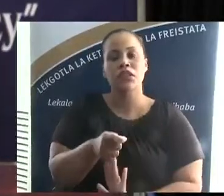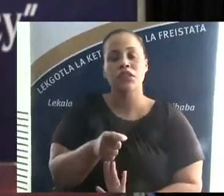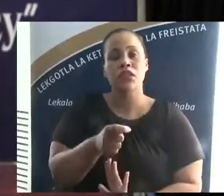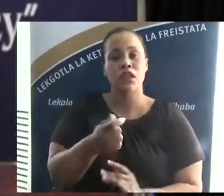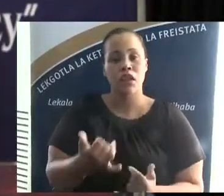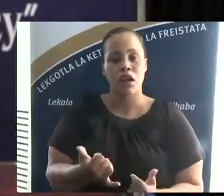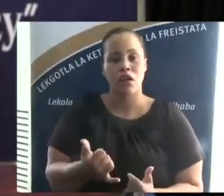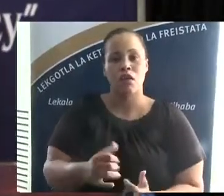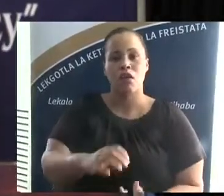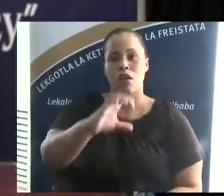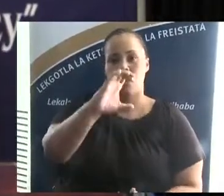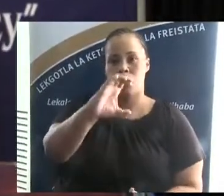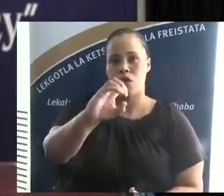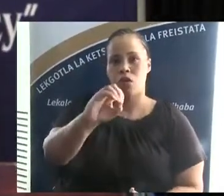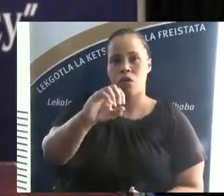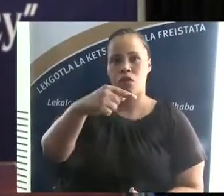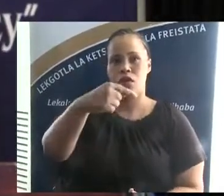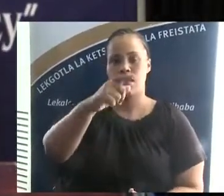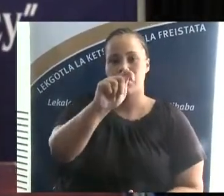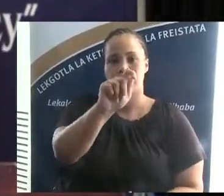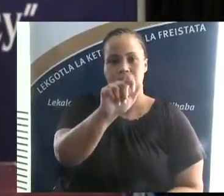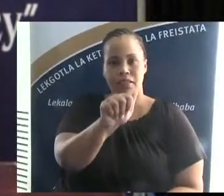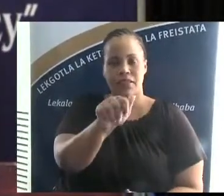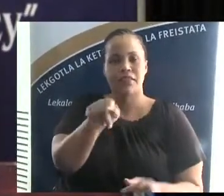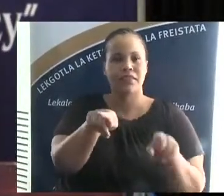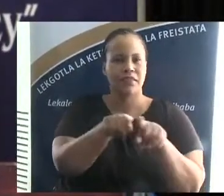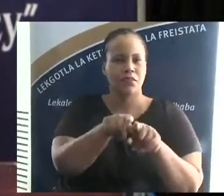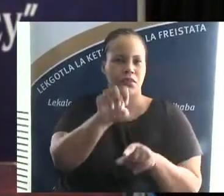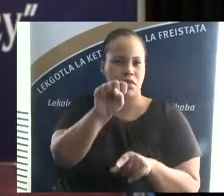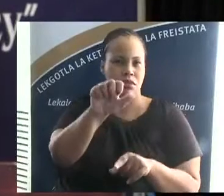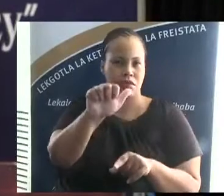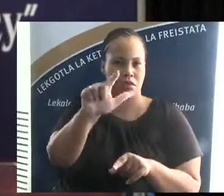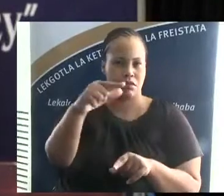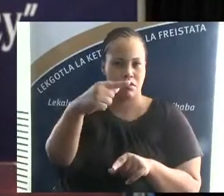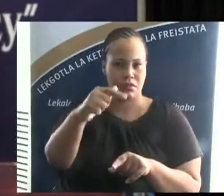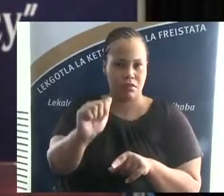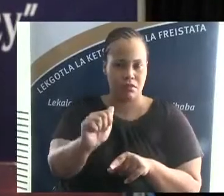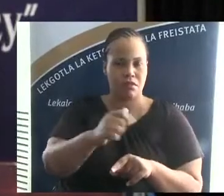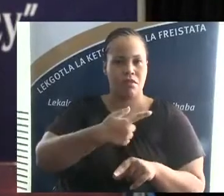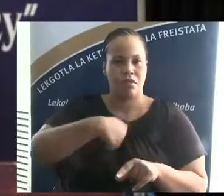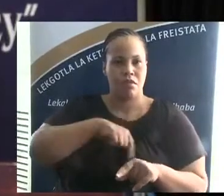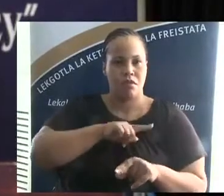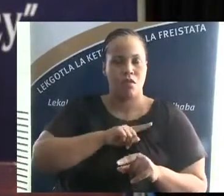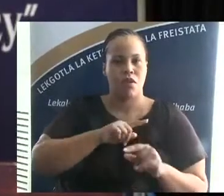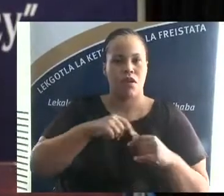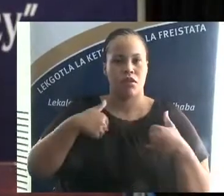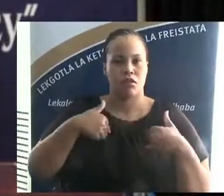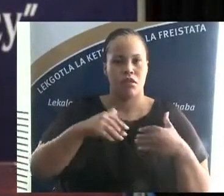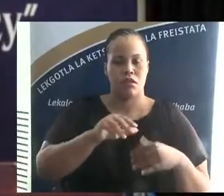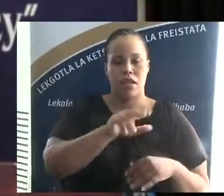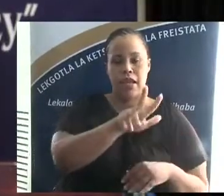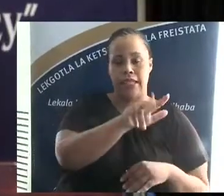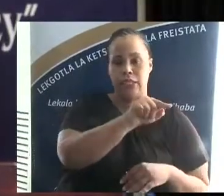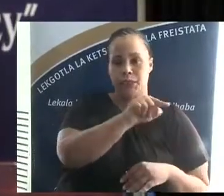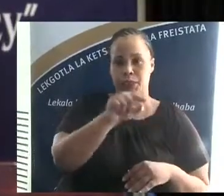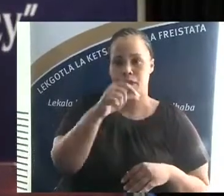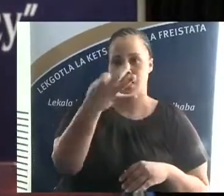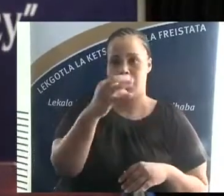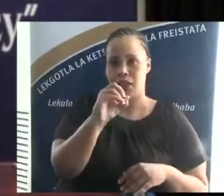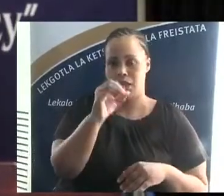COCTA and SALGA has commenced with an integrated councillor portfolio training from the 8th to the 30th of